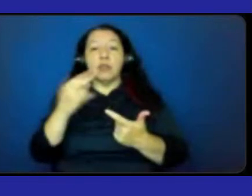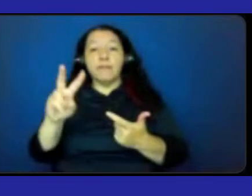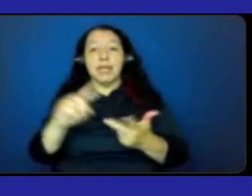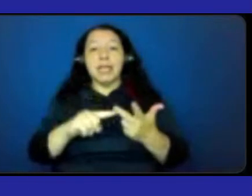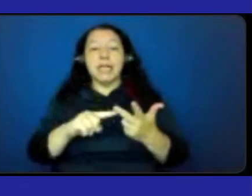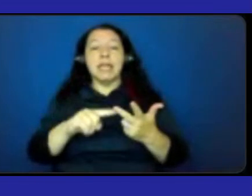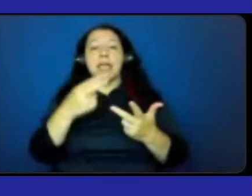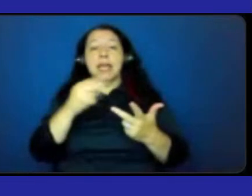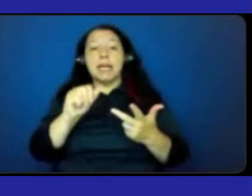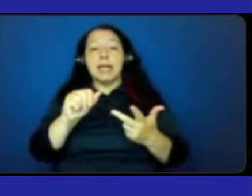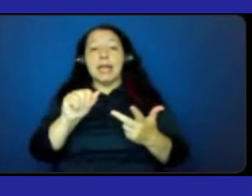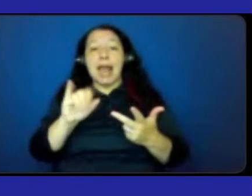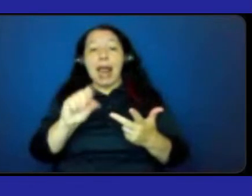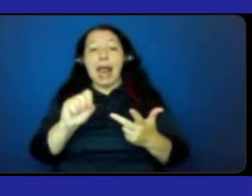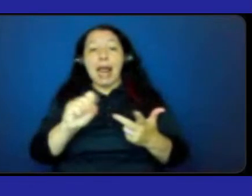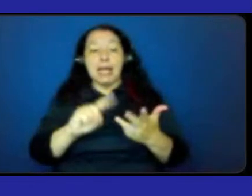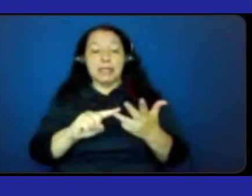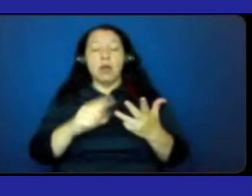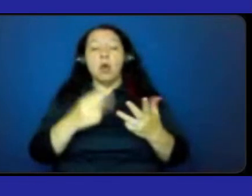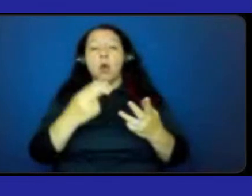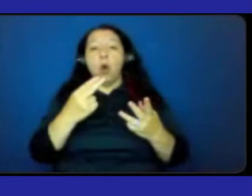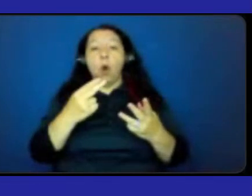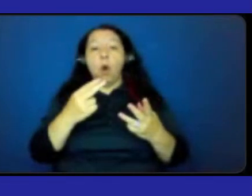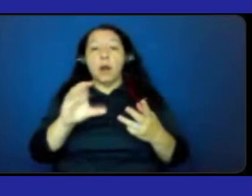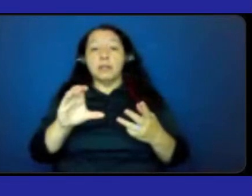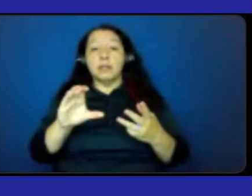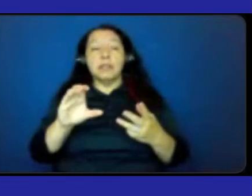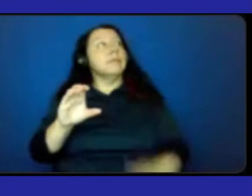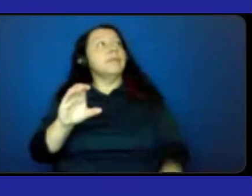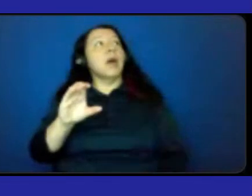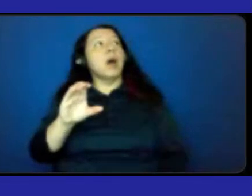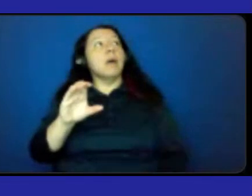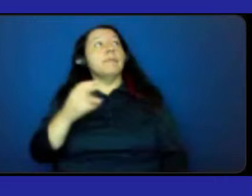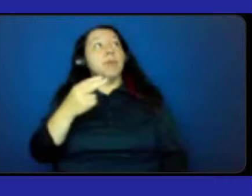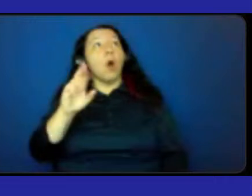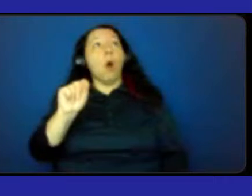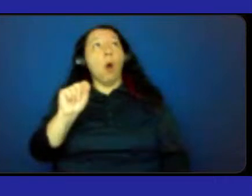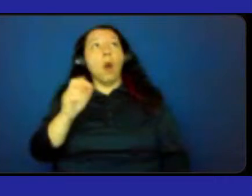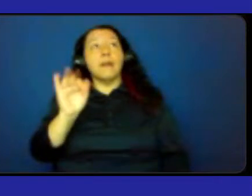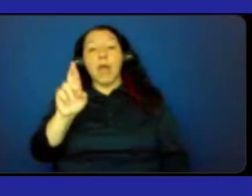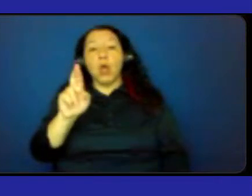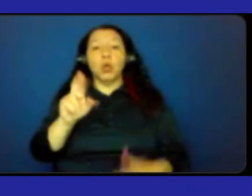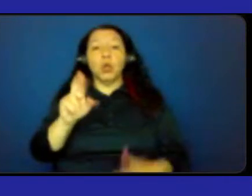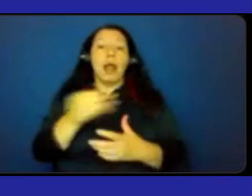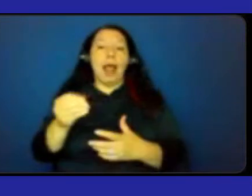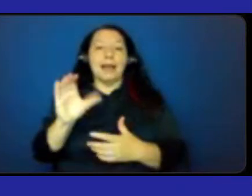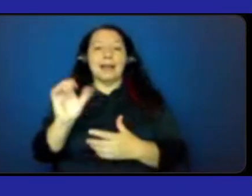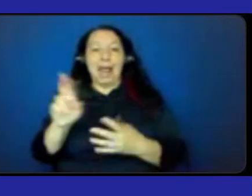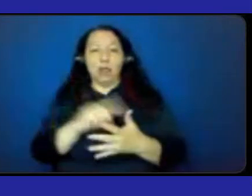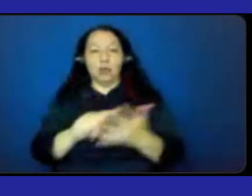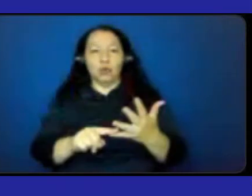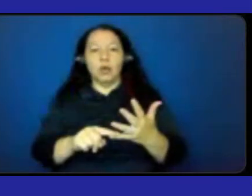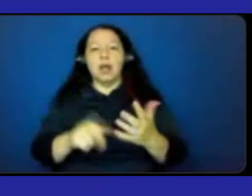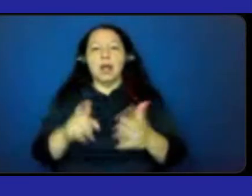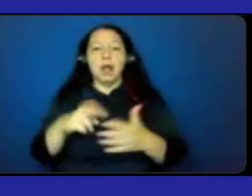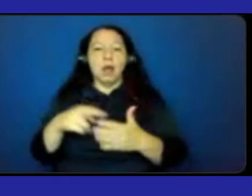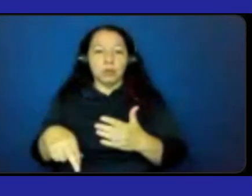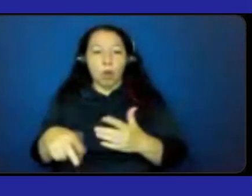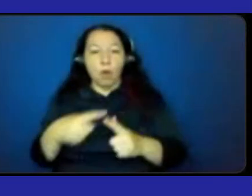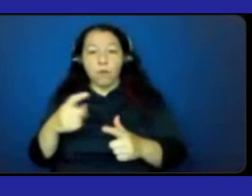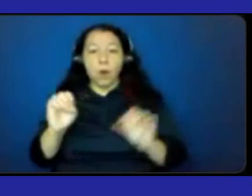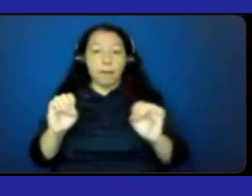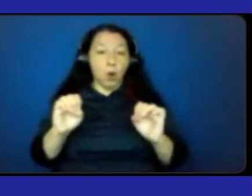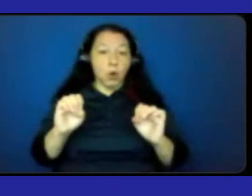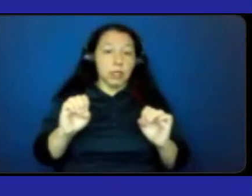failure, and cancer, who, as a result of emergency room utilization or inpatient utilization, will be eligible